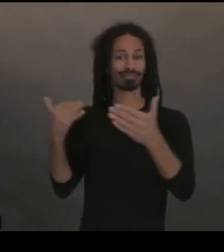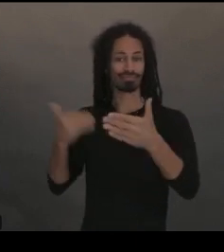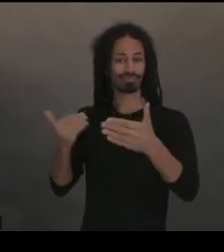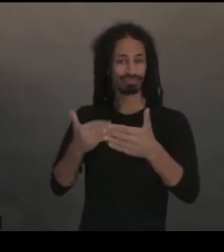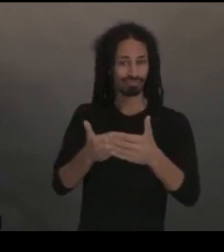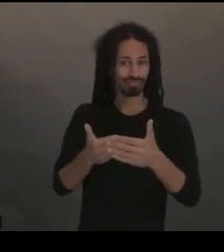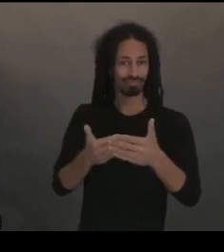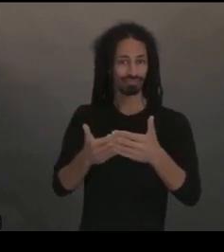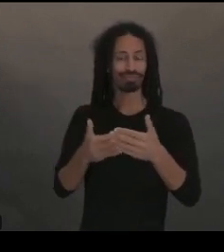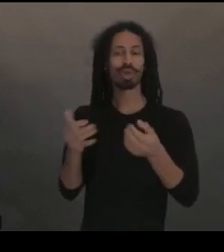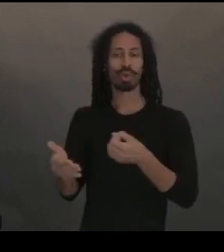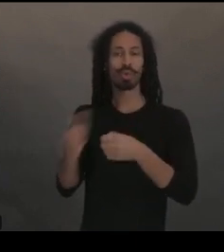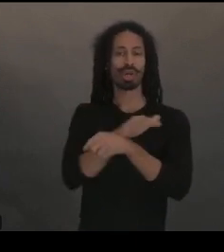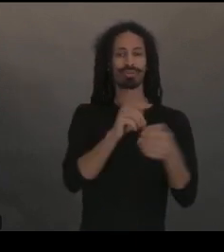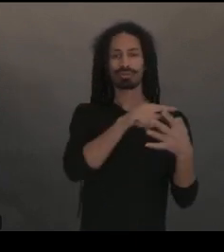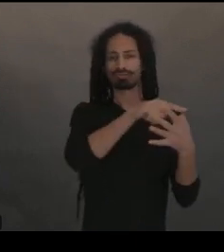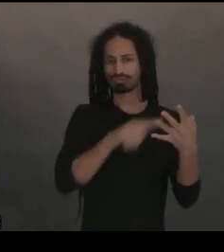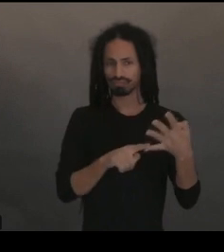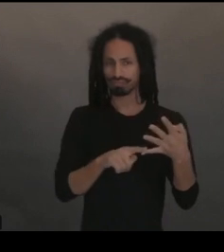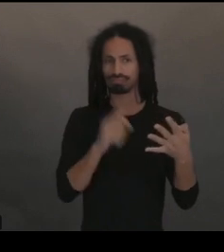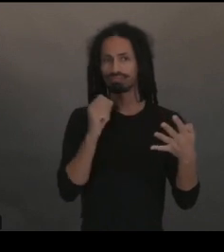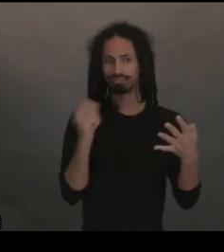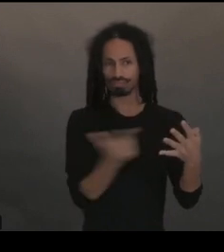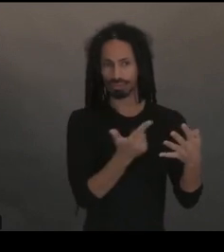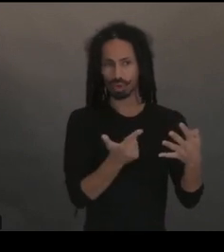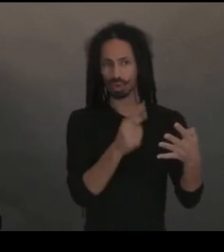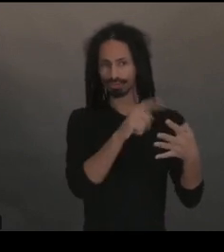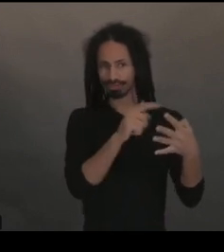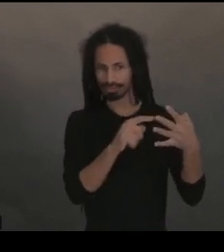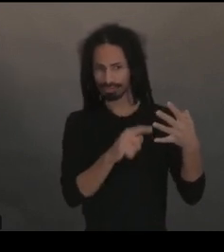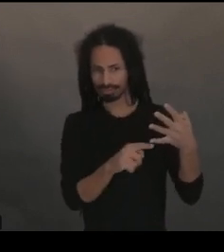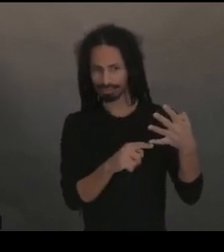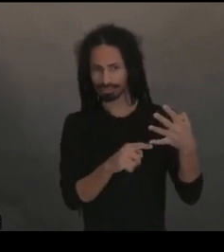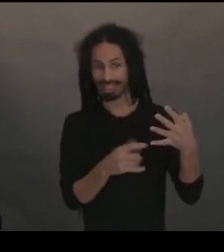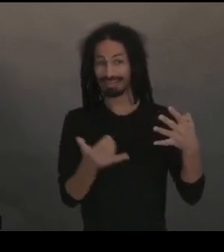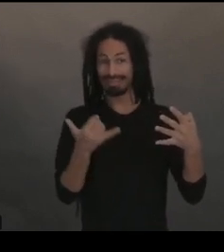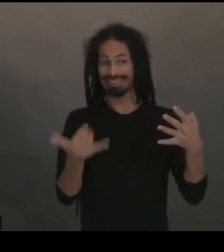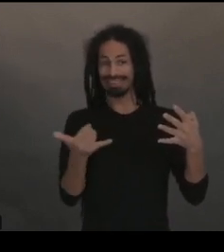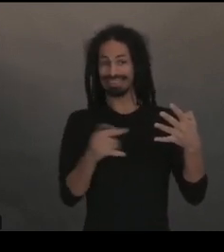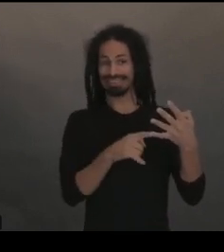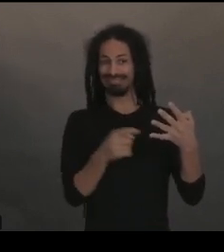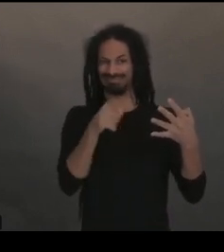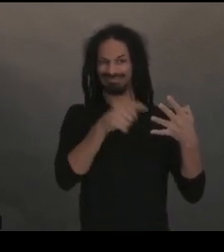all 4 of these aspects, and today we're going to focus on references.